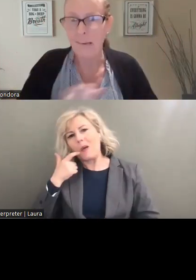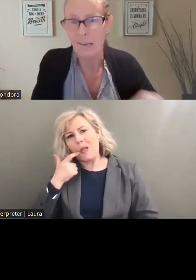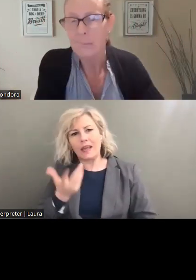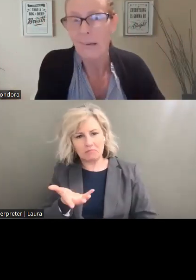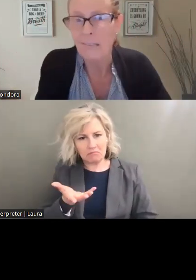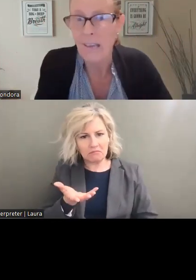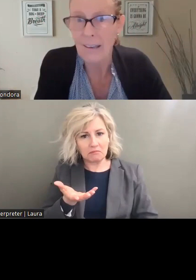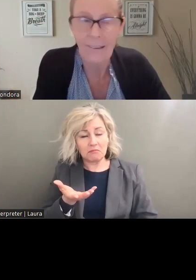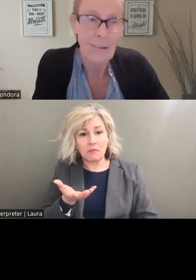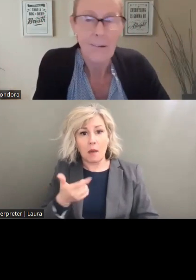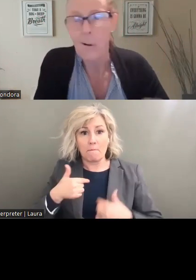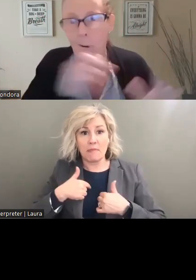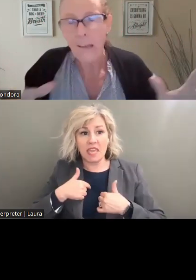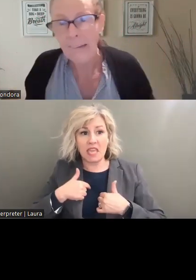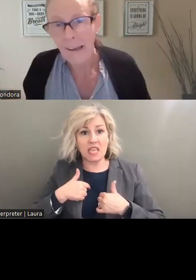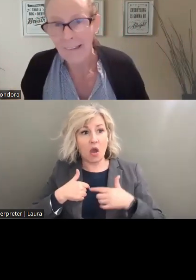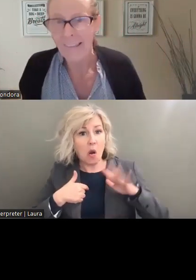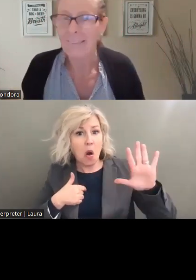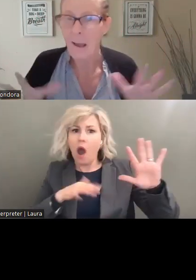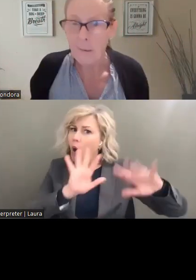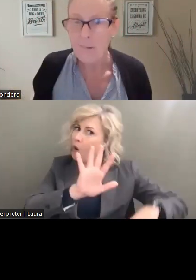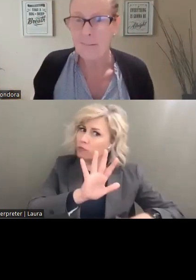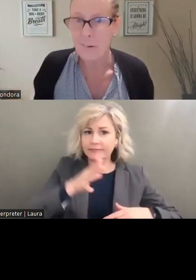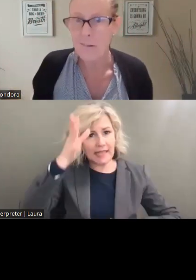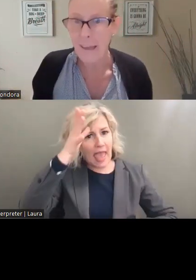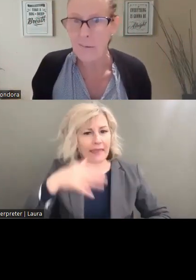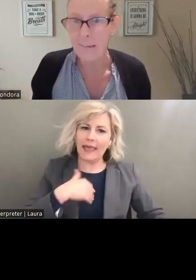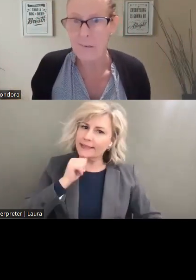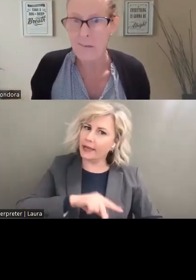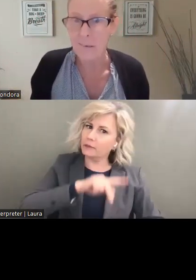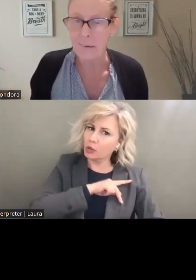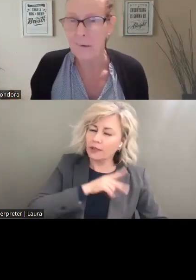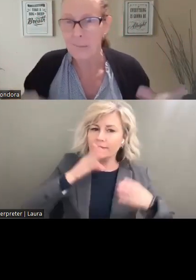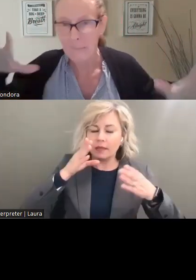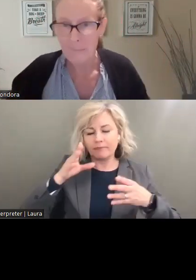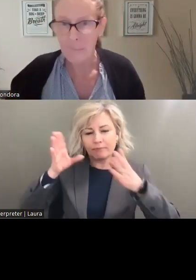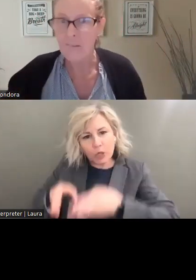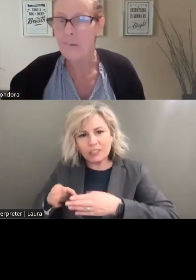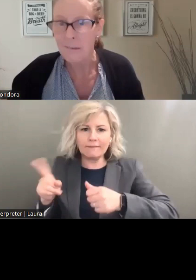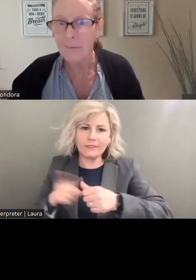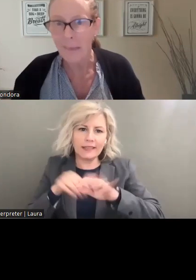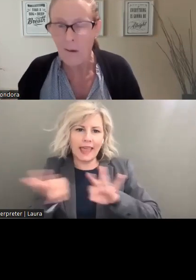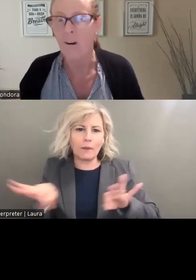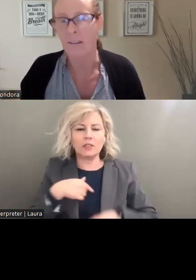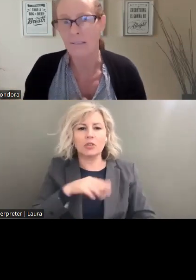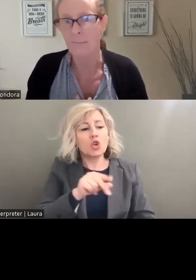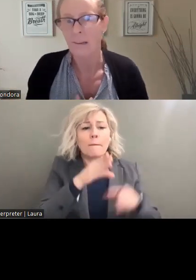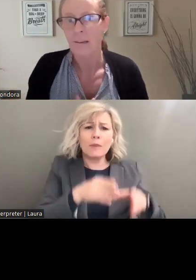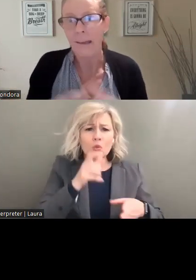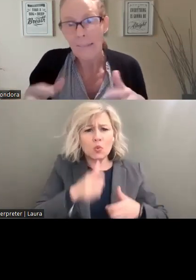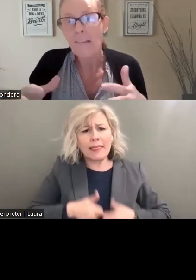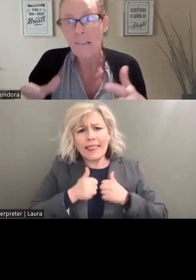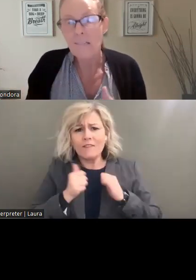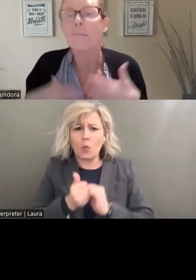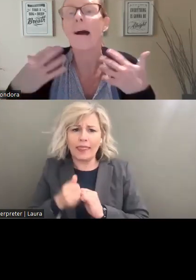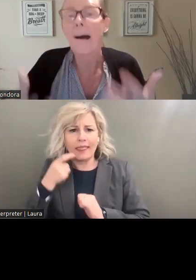put the brakes up and say, well, hold on, Dad, that's not person first language. You know, you're a person who's lived with alcoholism.